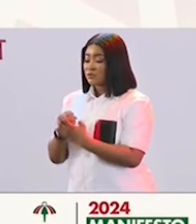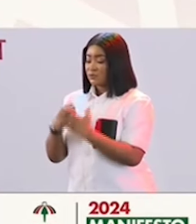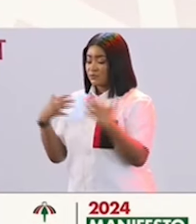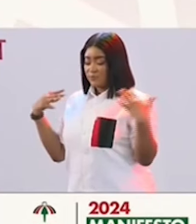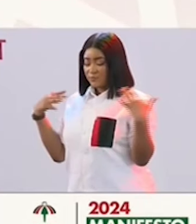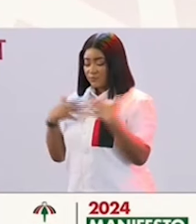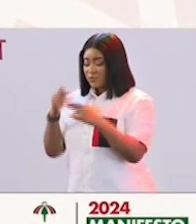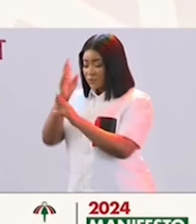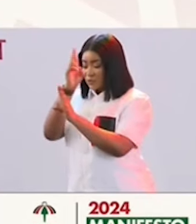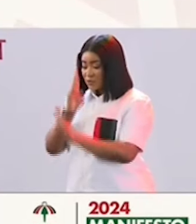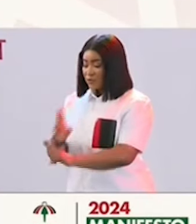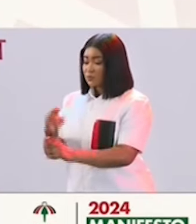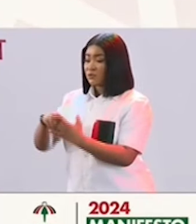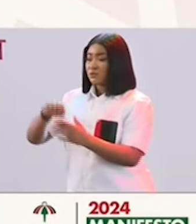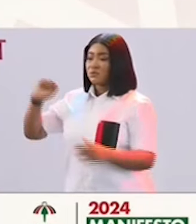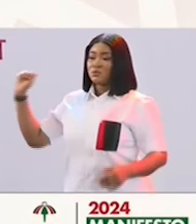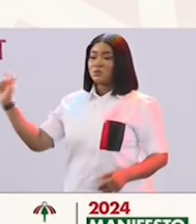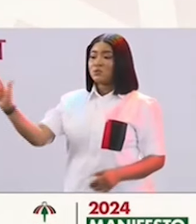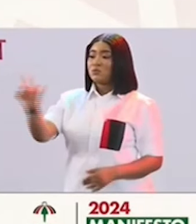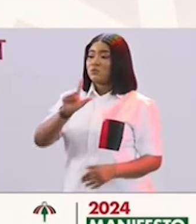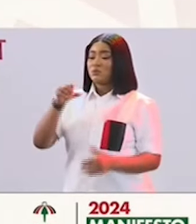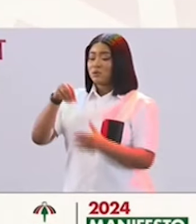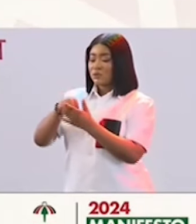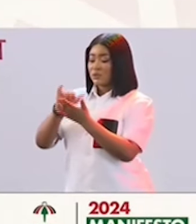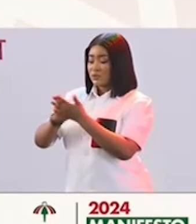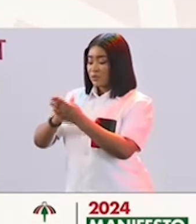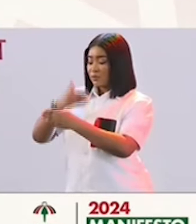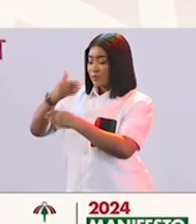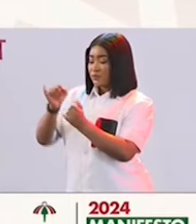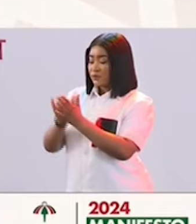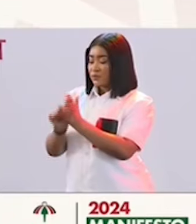all we do. It is only on the back of that honesty